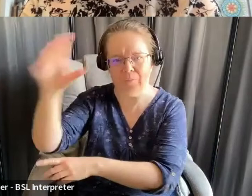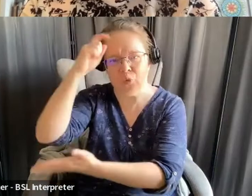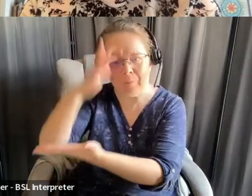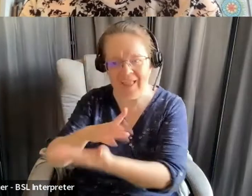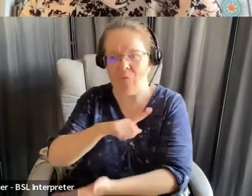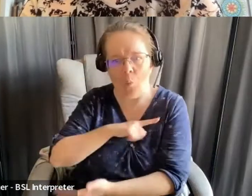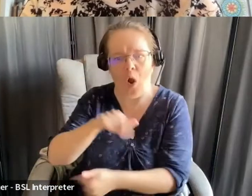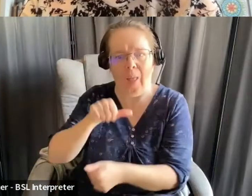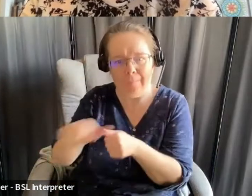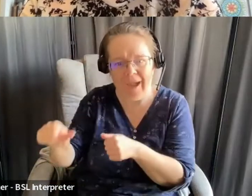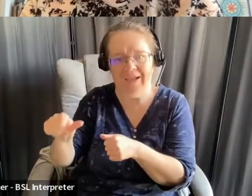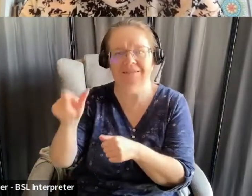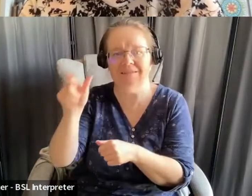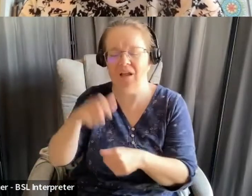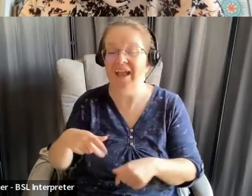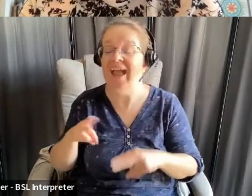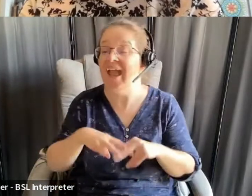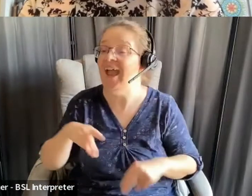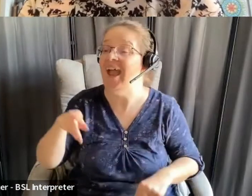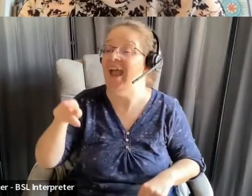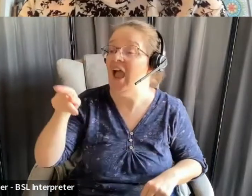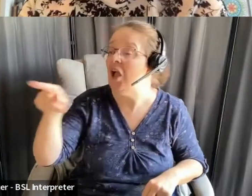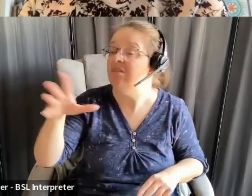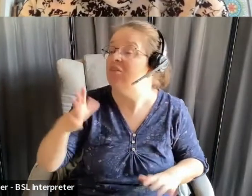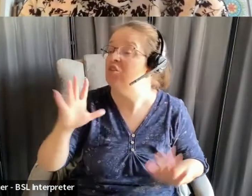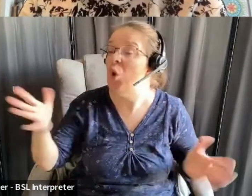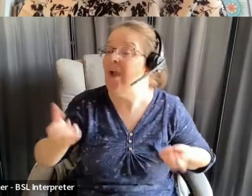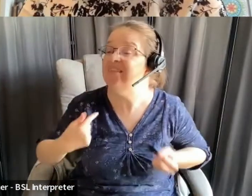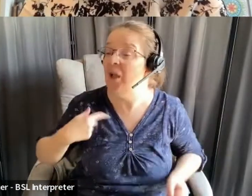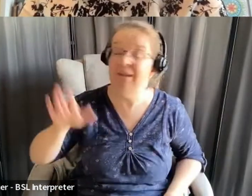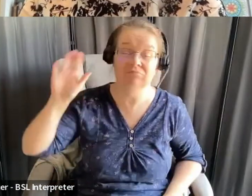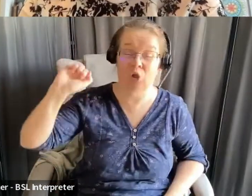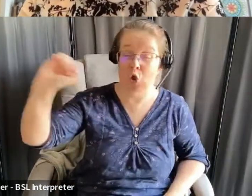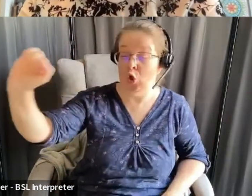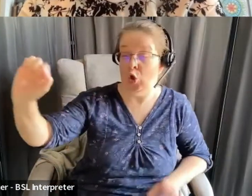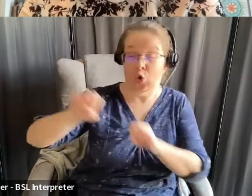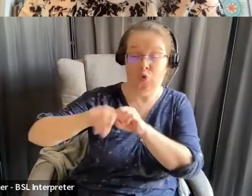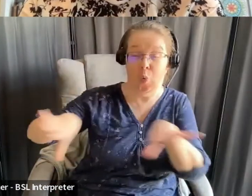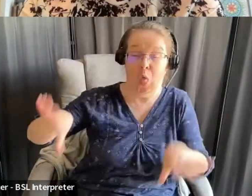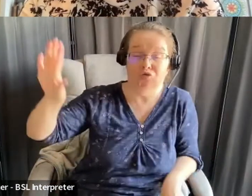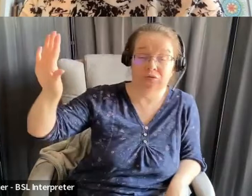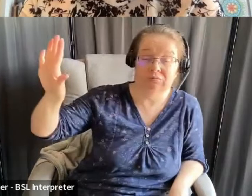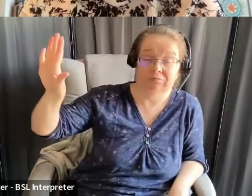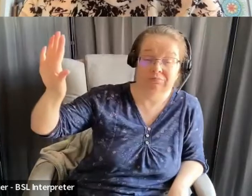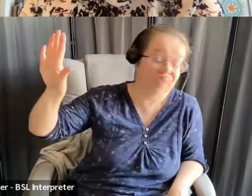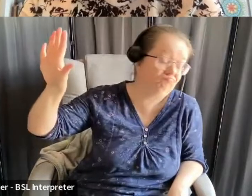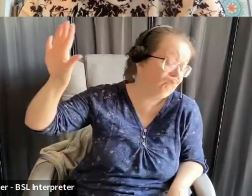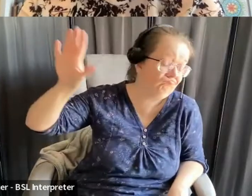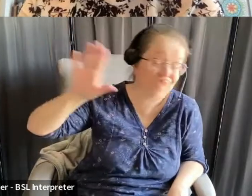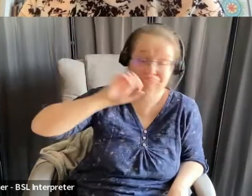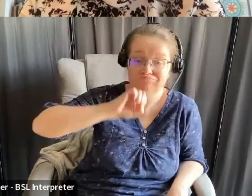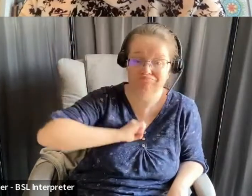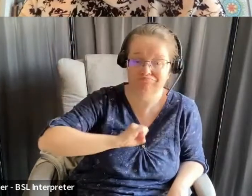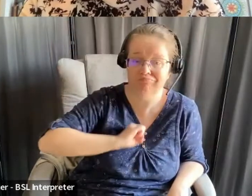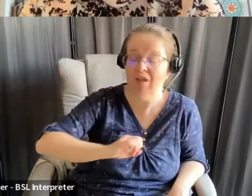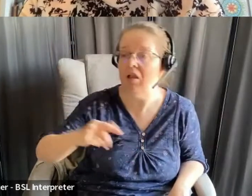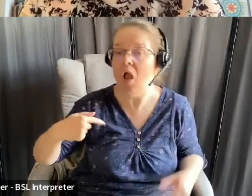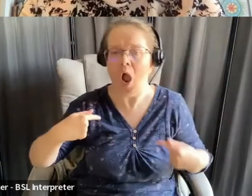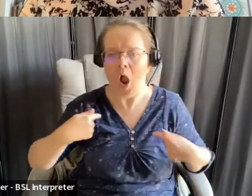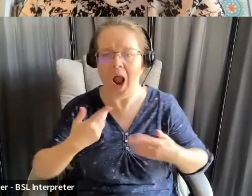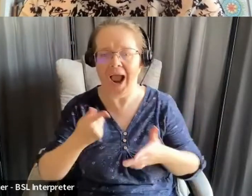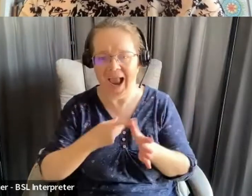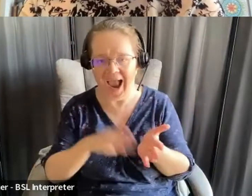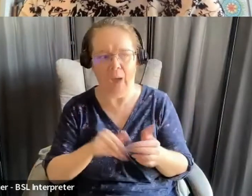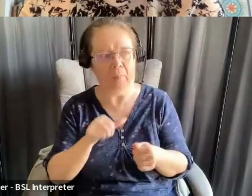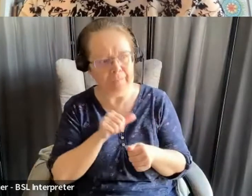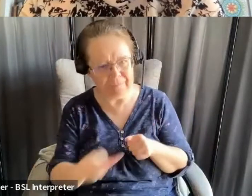And if they don't take you on, do you know what? If that's their loss. But do take that in your stride, that you are the best person